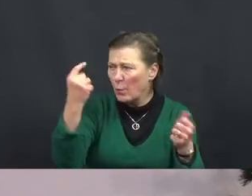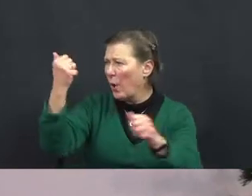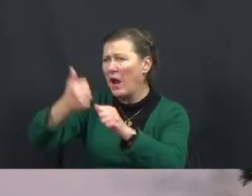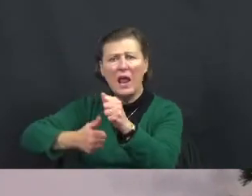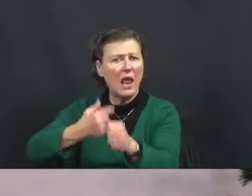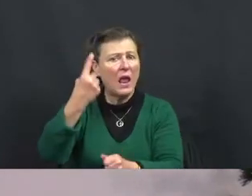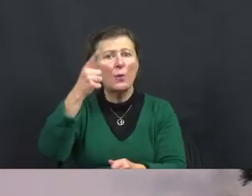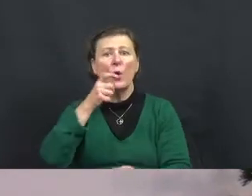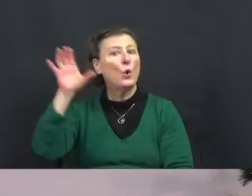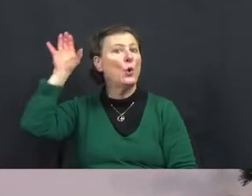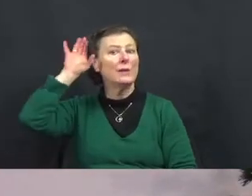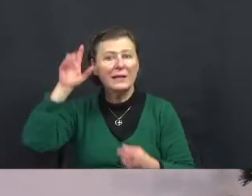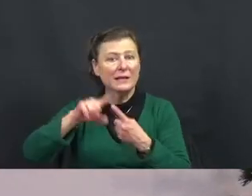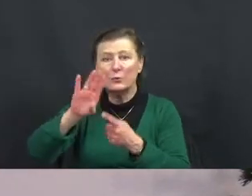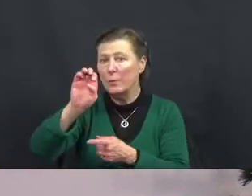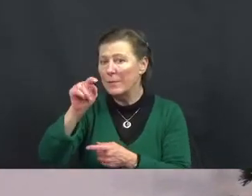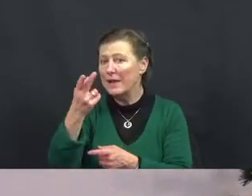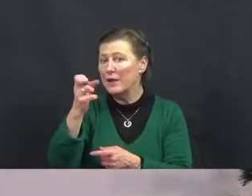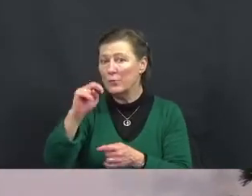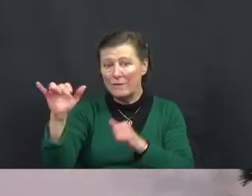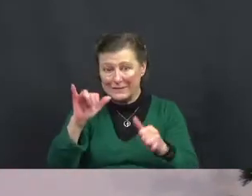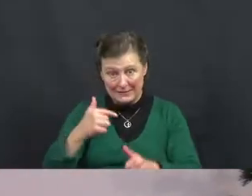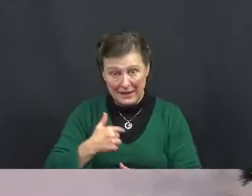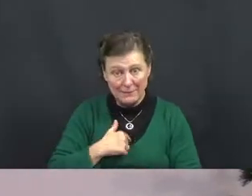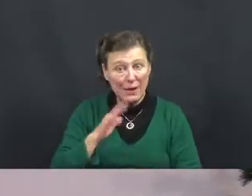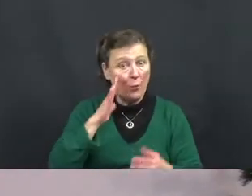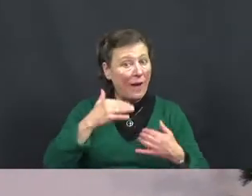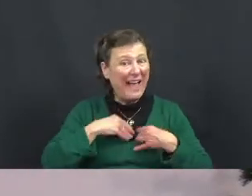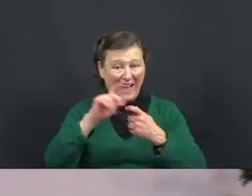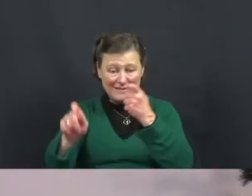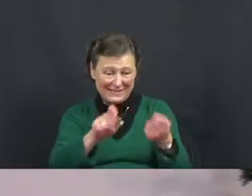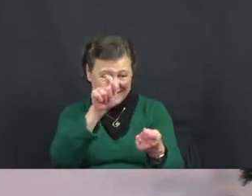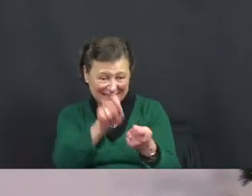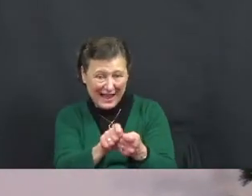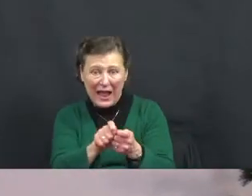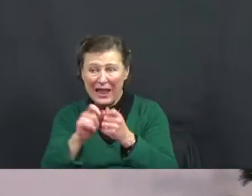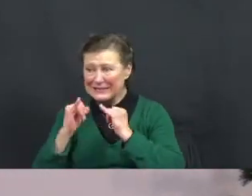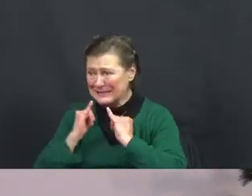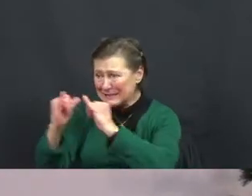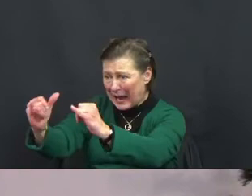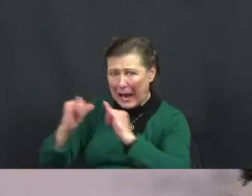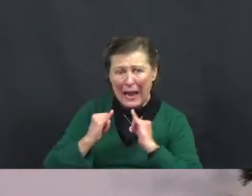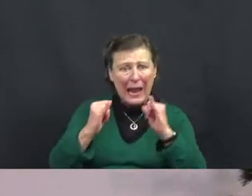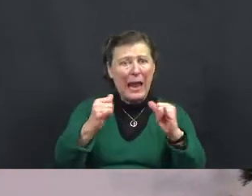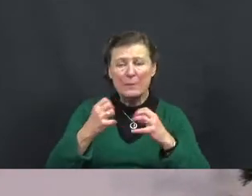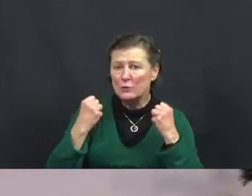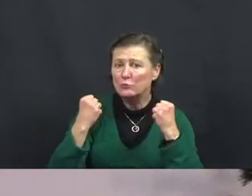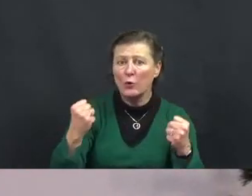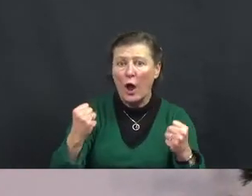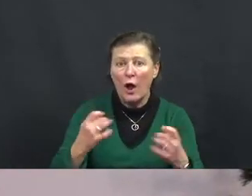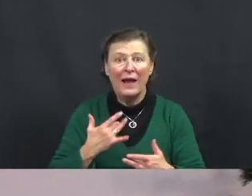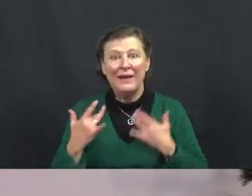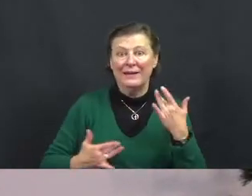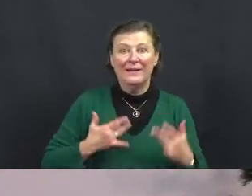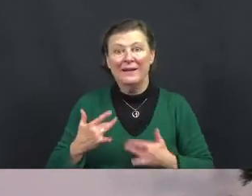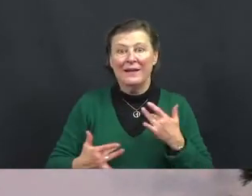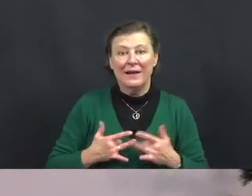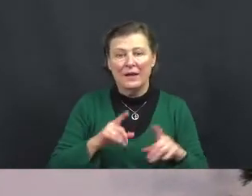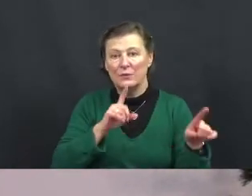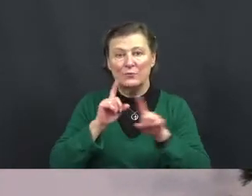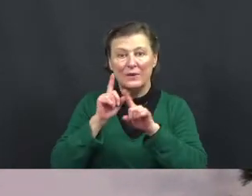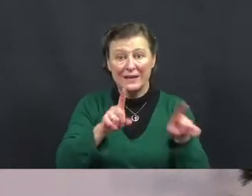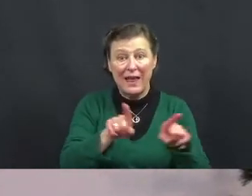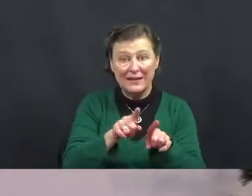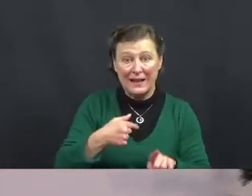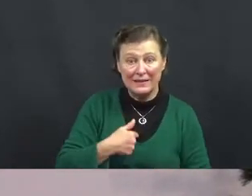who listened to Beethoven like I did would have the exact same strong, ecstatic reaction that I did. And many